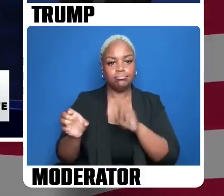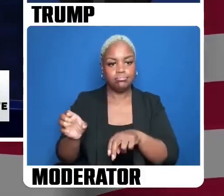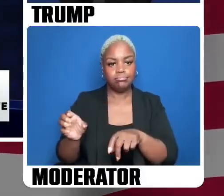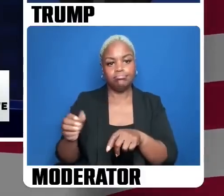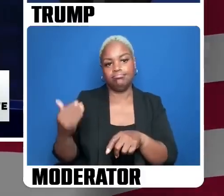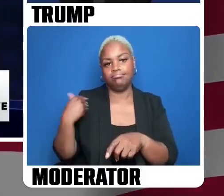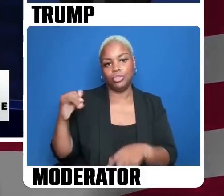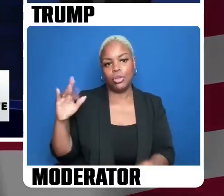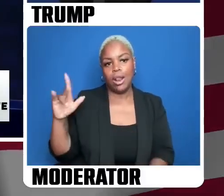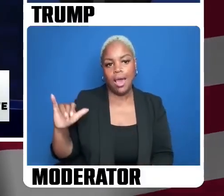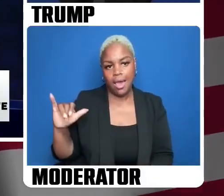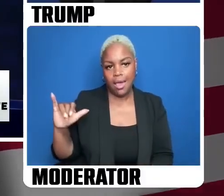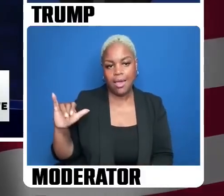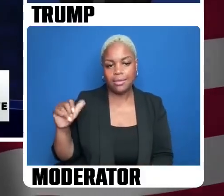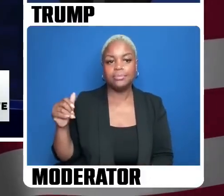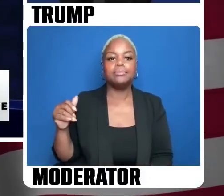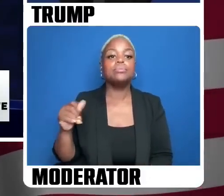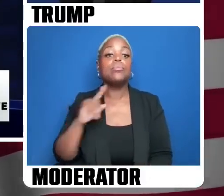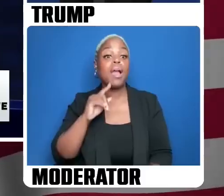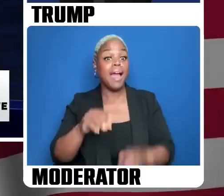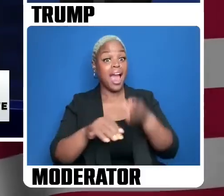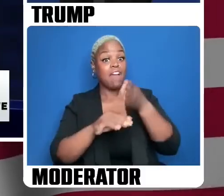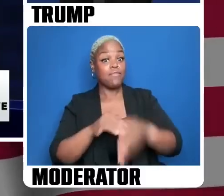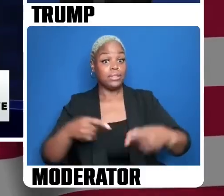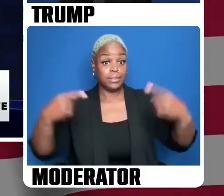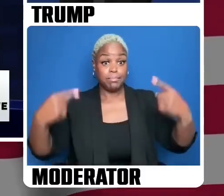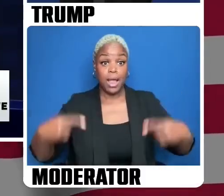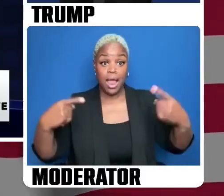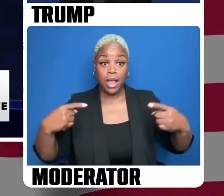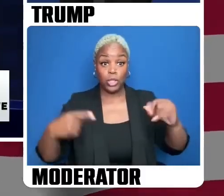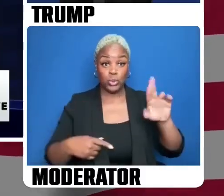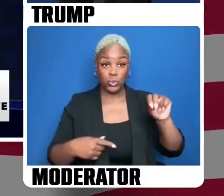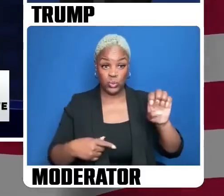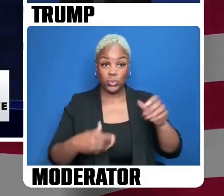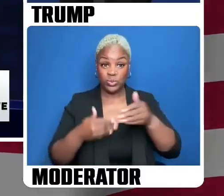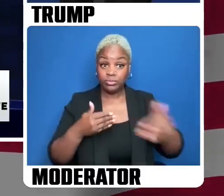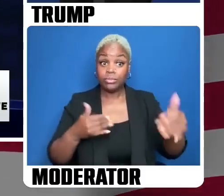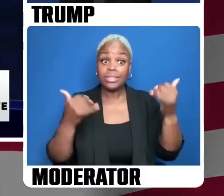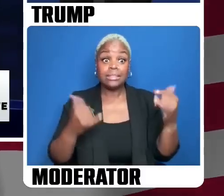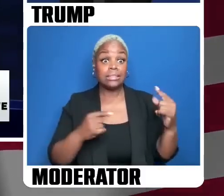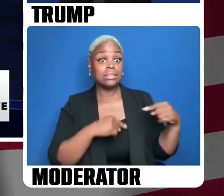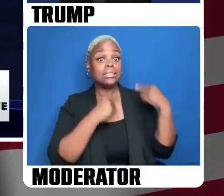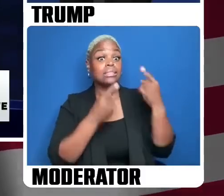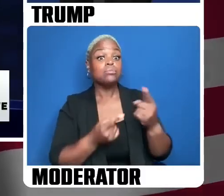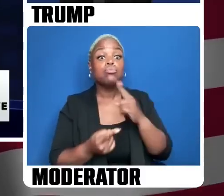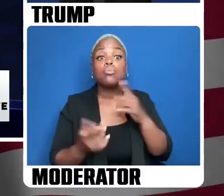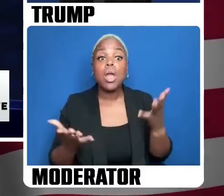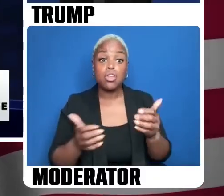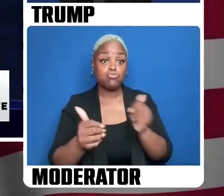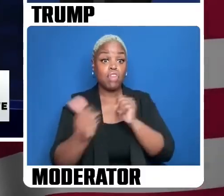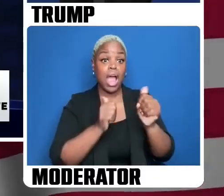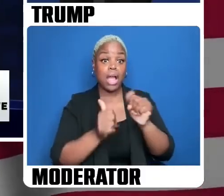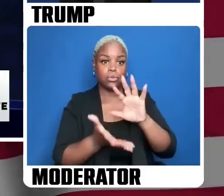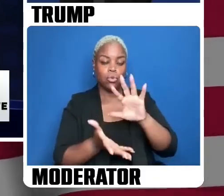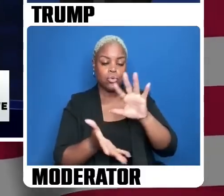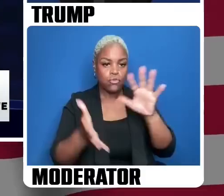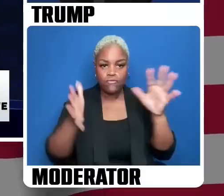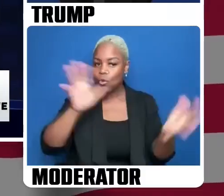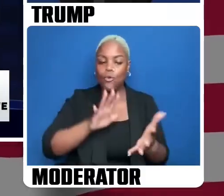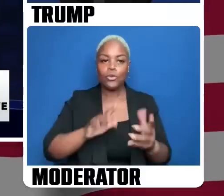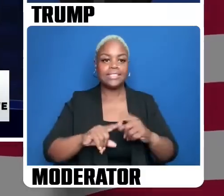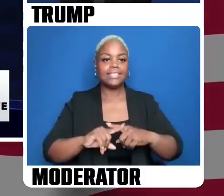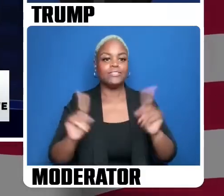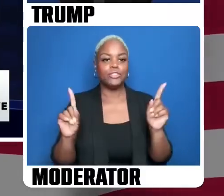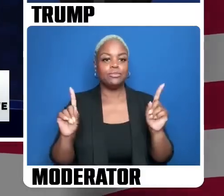Trump in June. Since then, this race has taken on an entirely new dynamic. And that brings us to the rules of tonight's debate. 90 minutes with 2